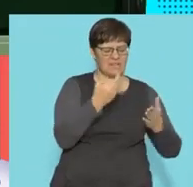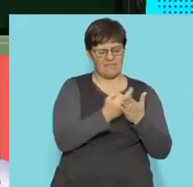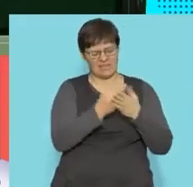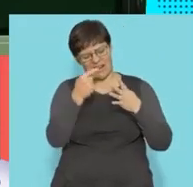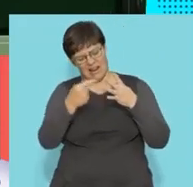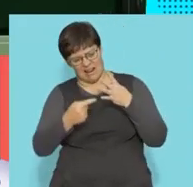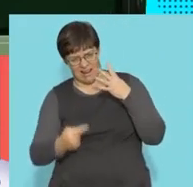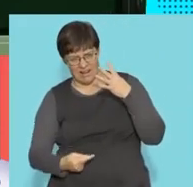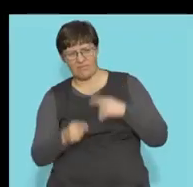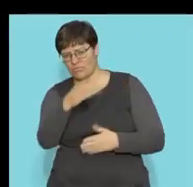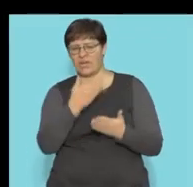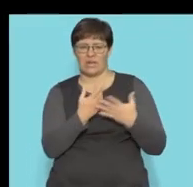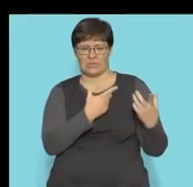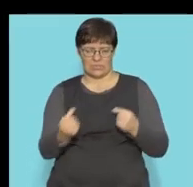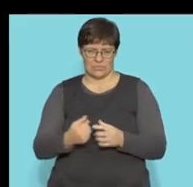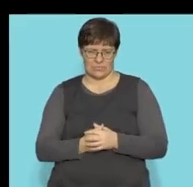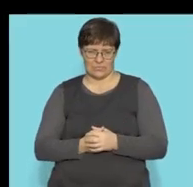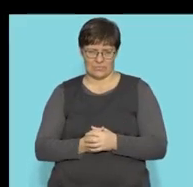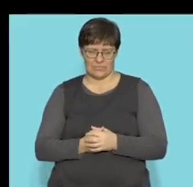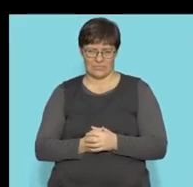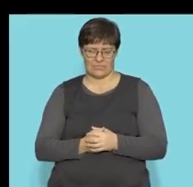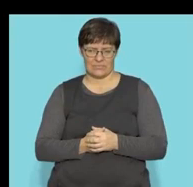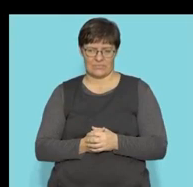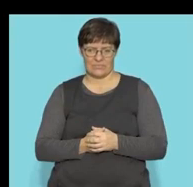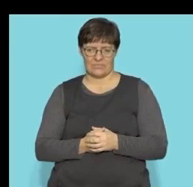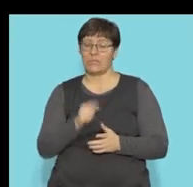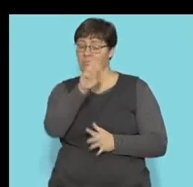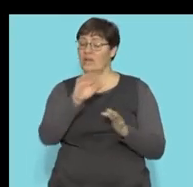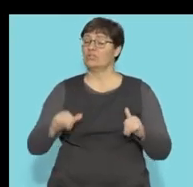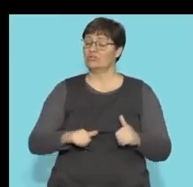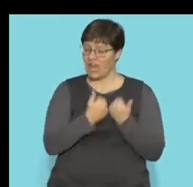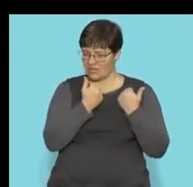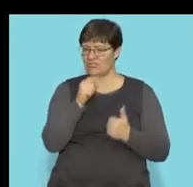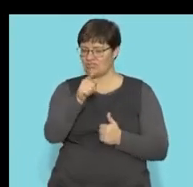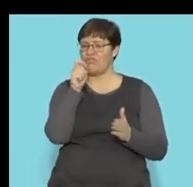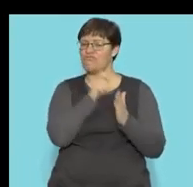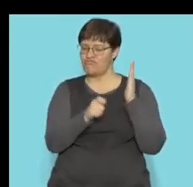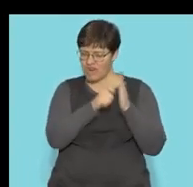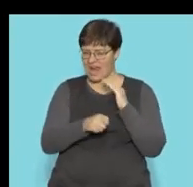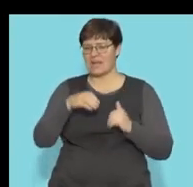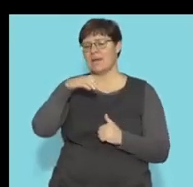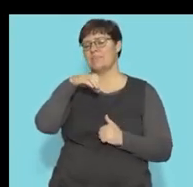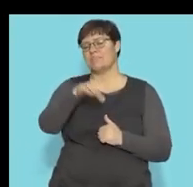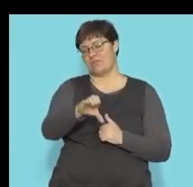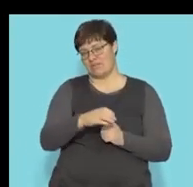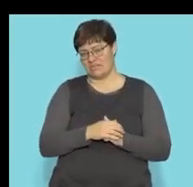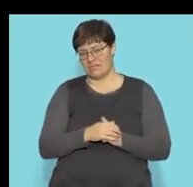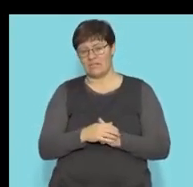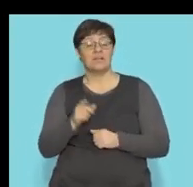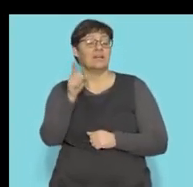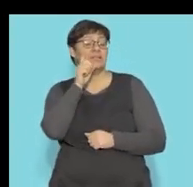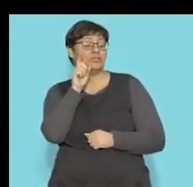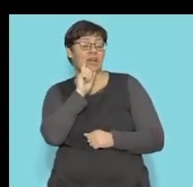can do this. I challenge you to write this paragraph and then check your answer